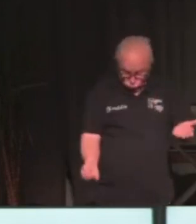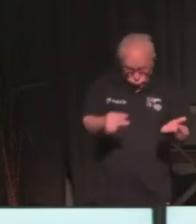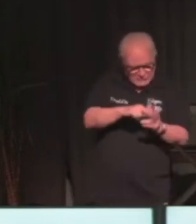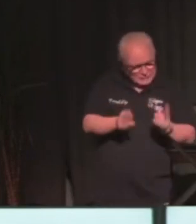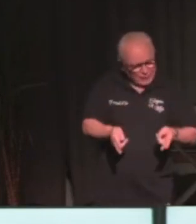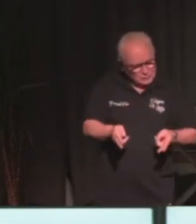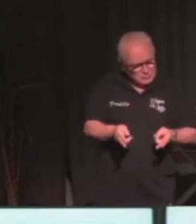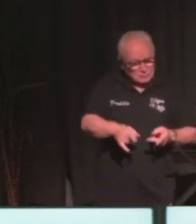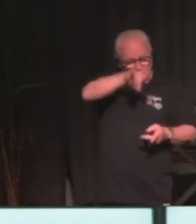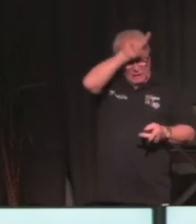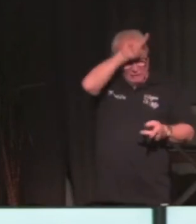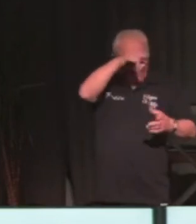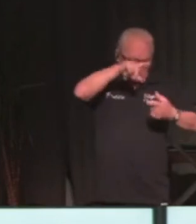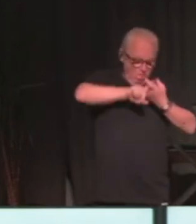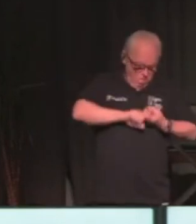and to cast out devils.